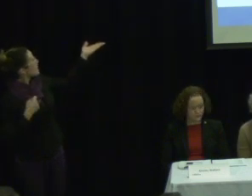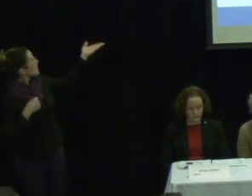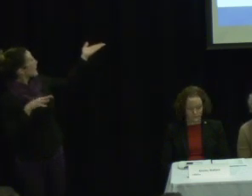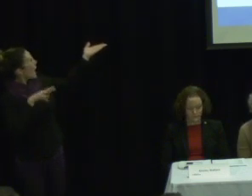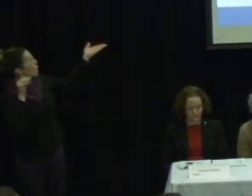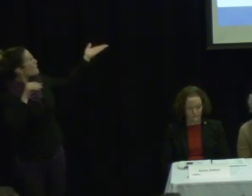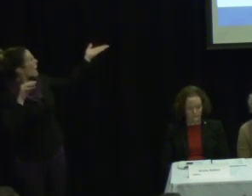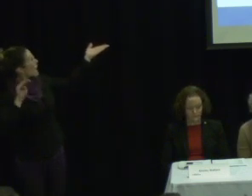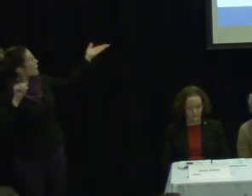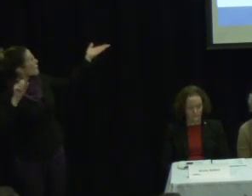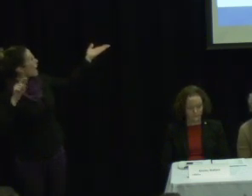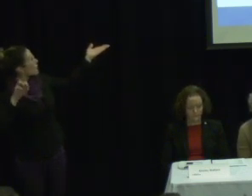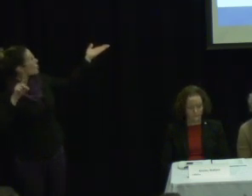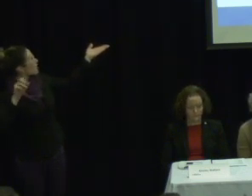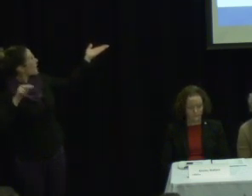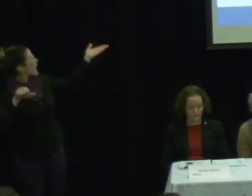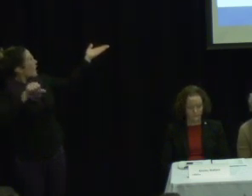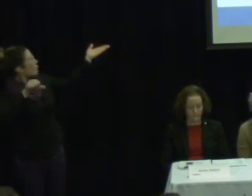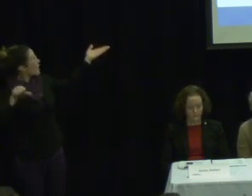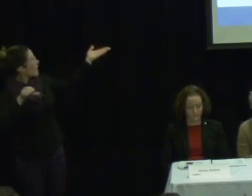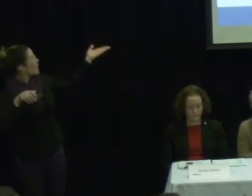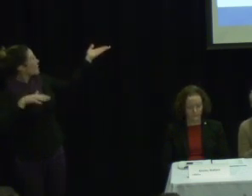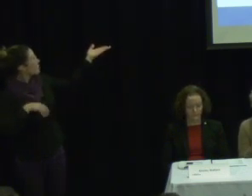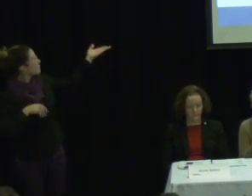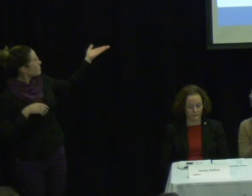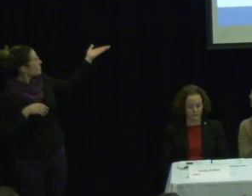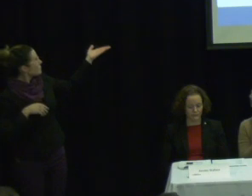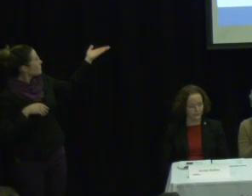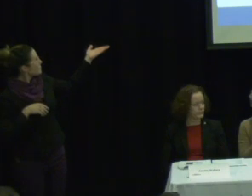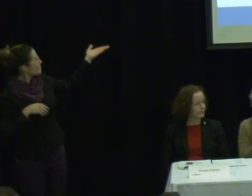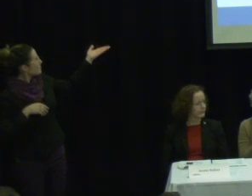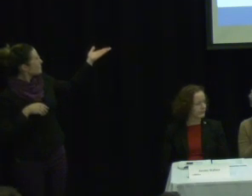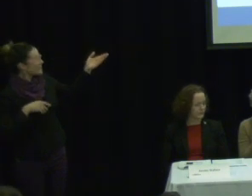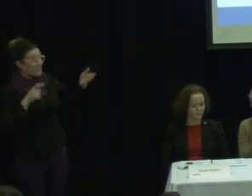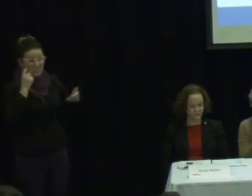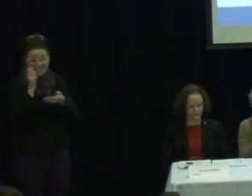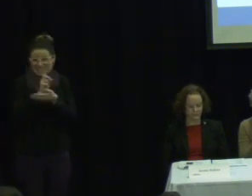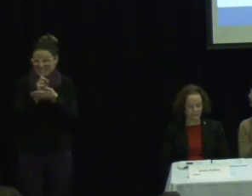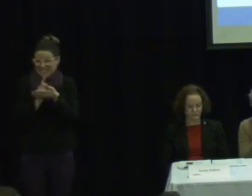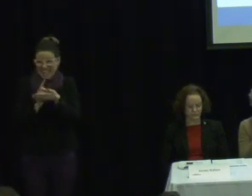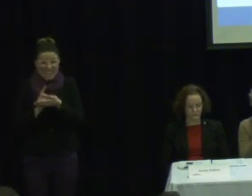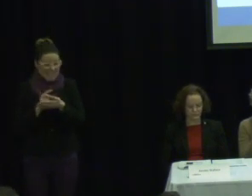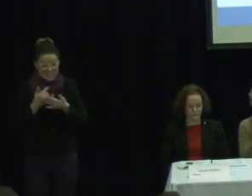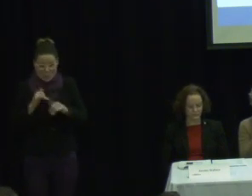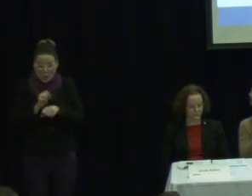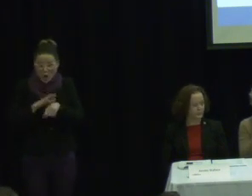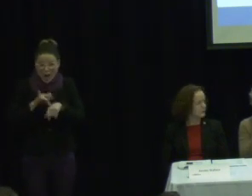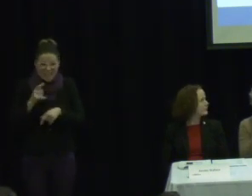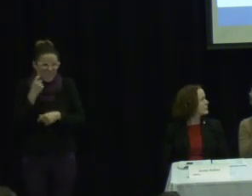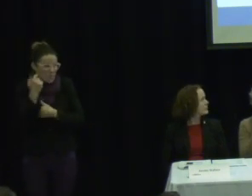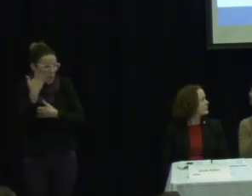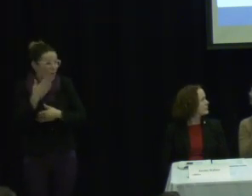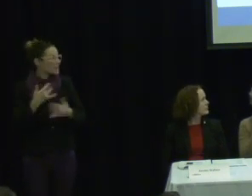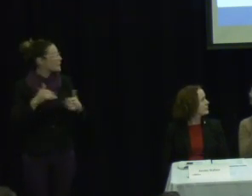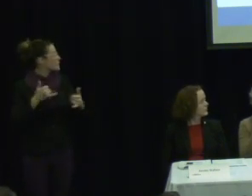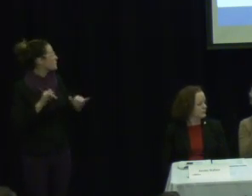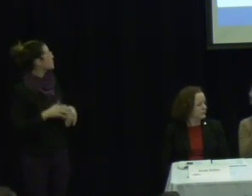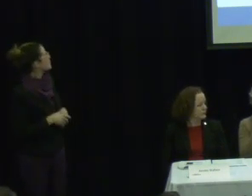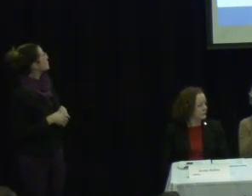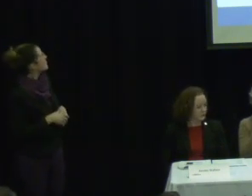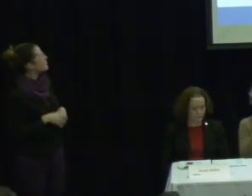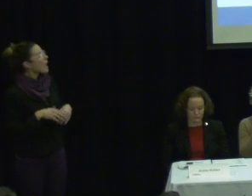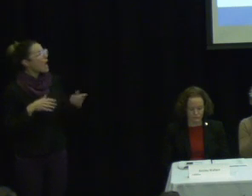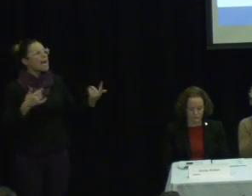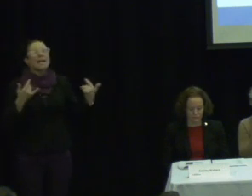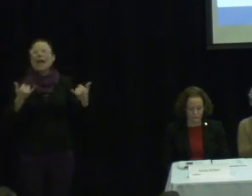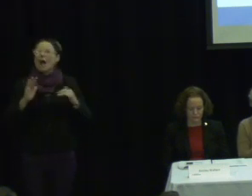might look like. They were the architects were doing some work on designing this morning. And then I just want to talk about some investments in